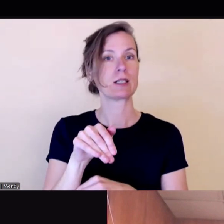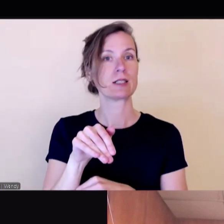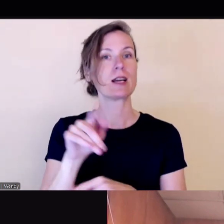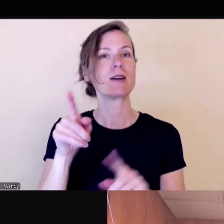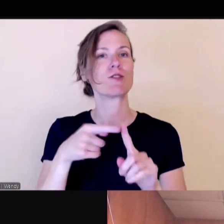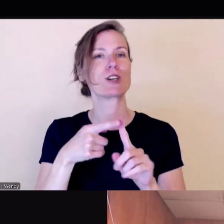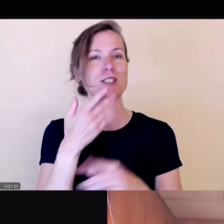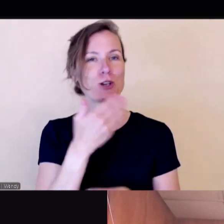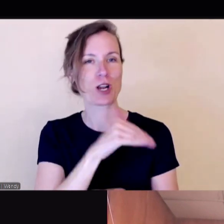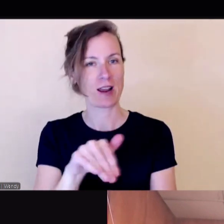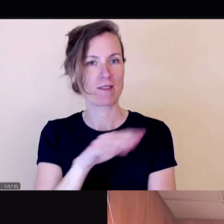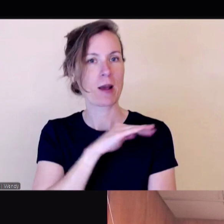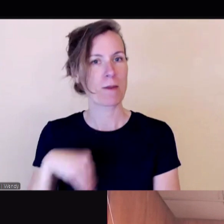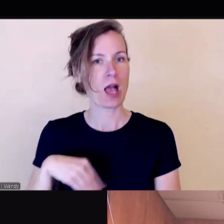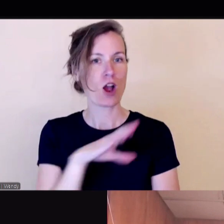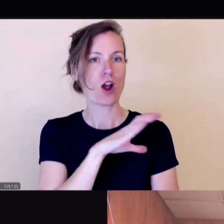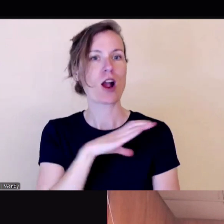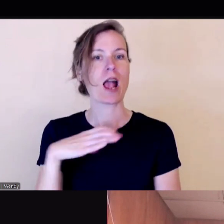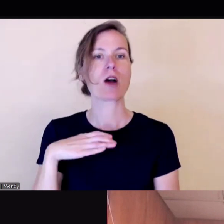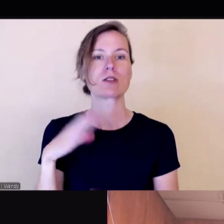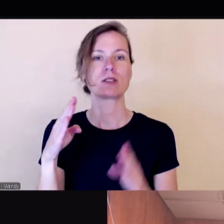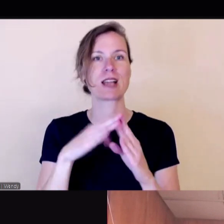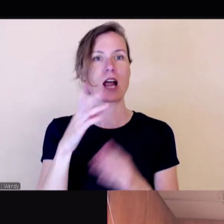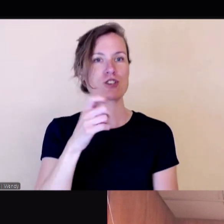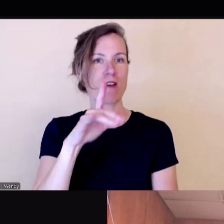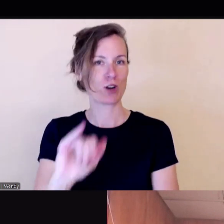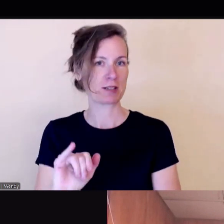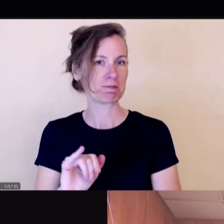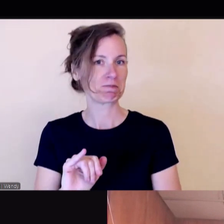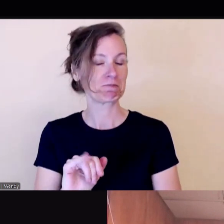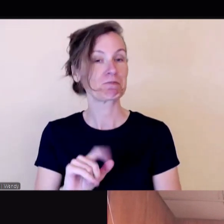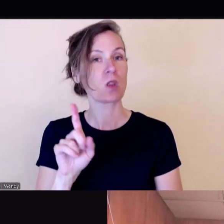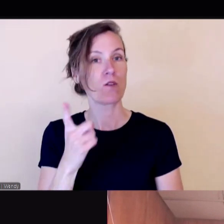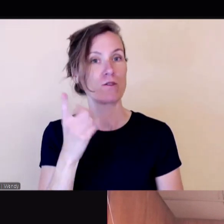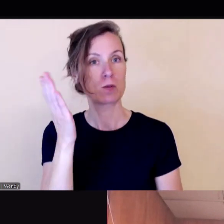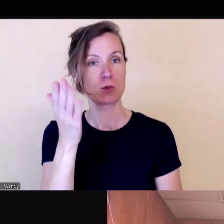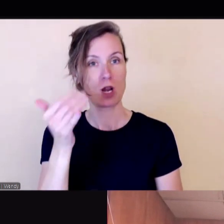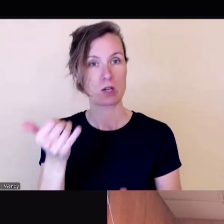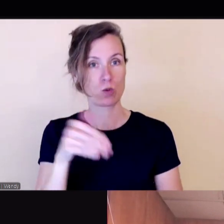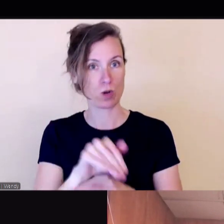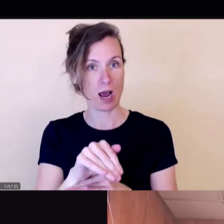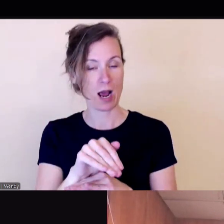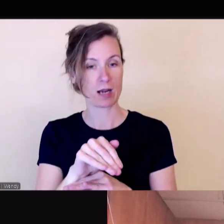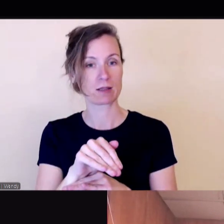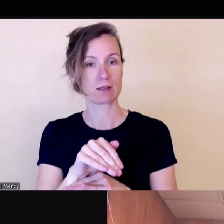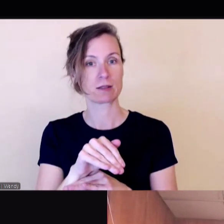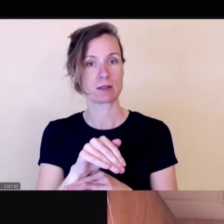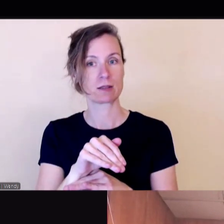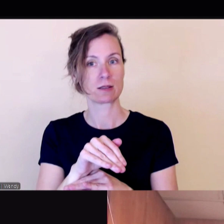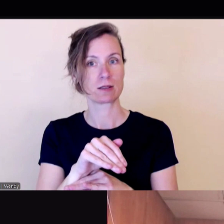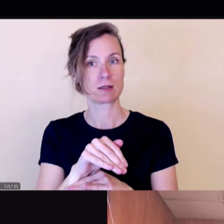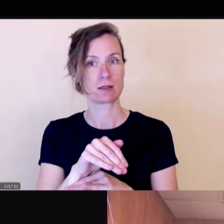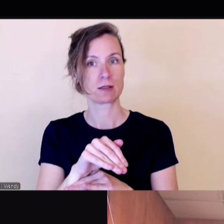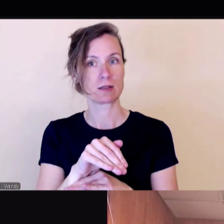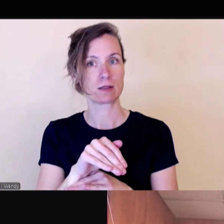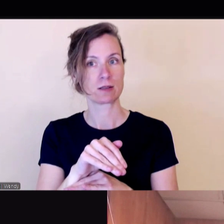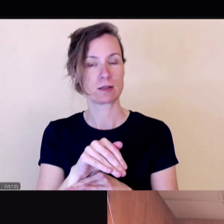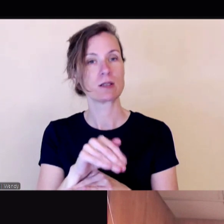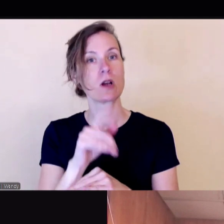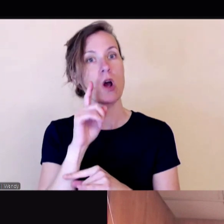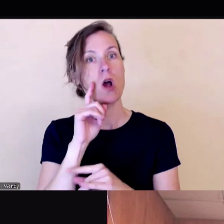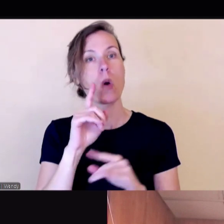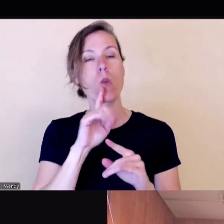and Council in the town of Cheverly. First presentation that we'll have this evening will be that of the Office of Human